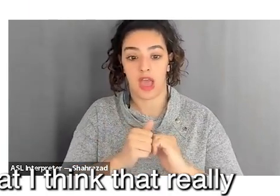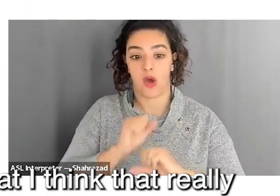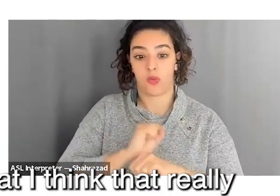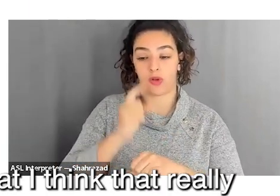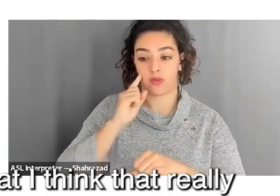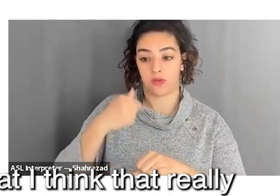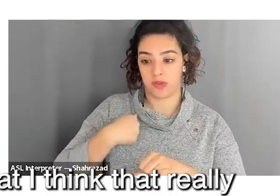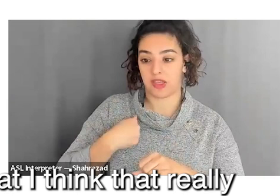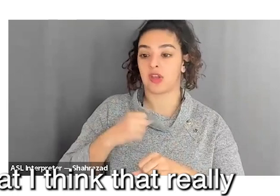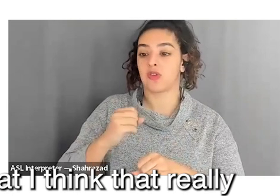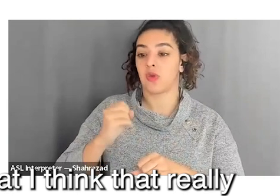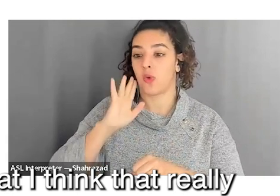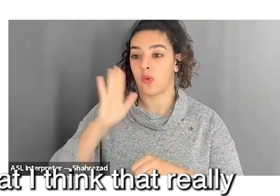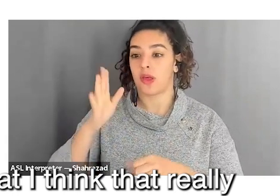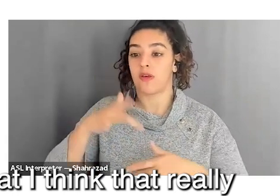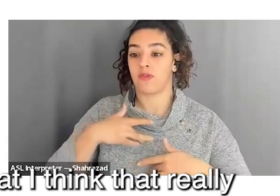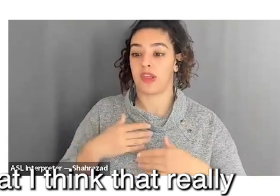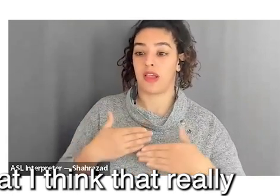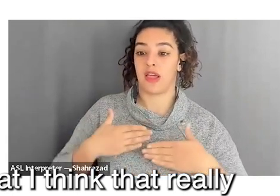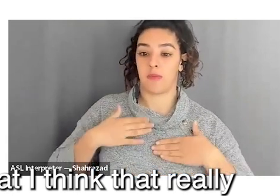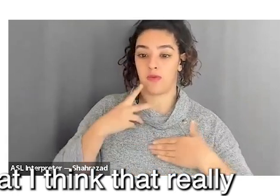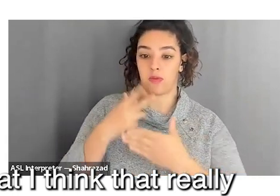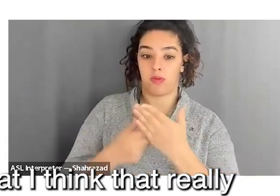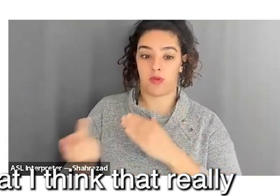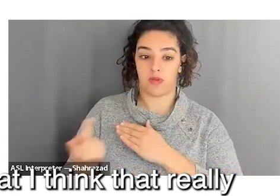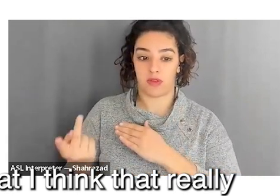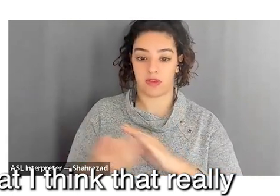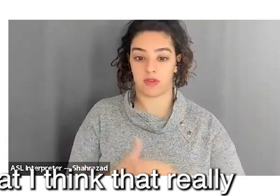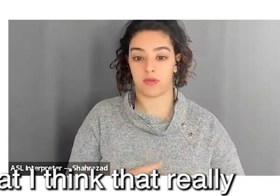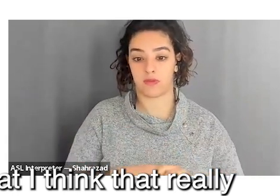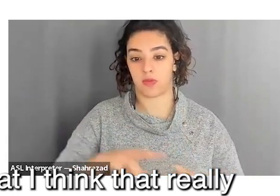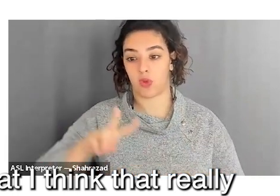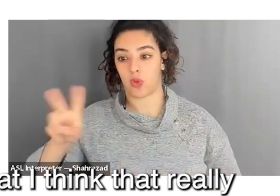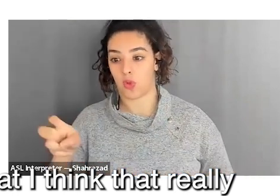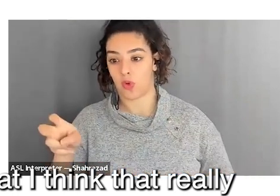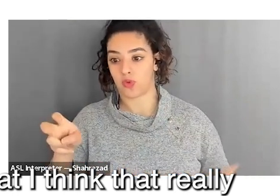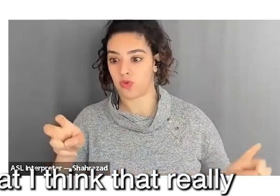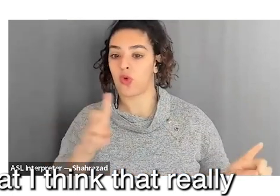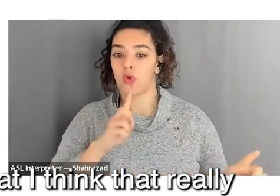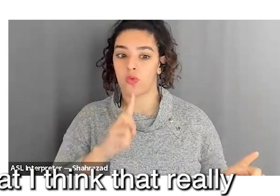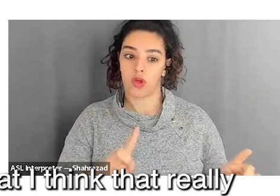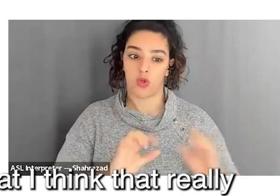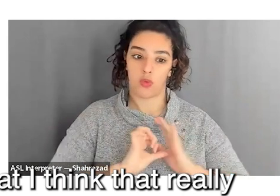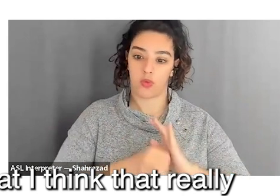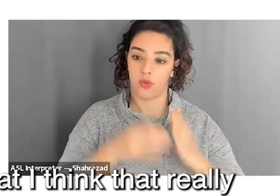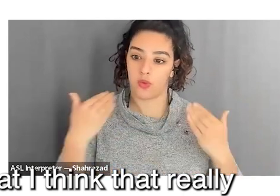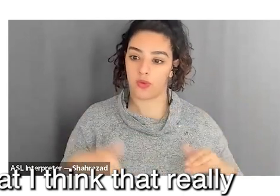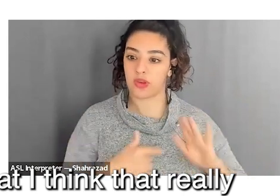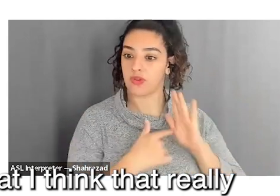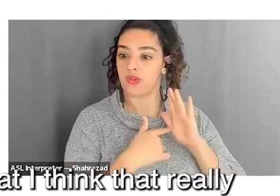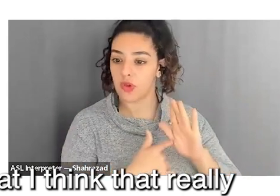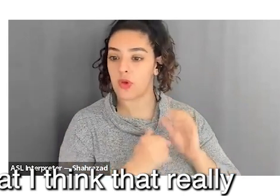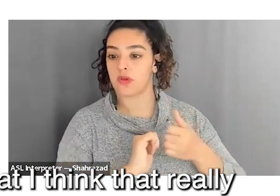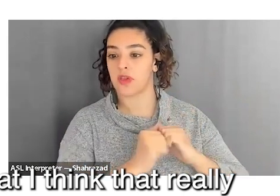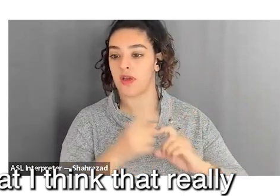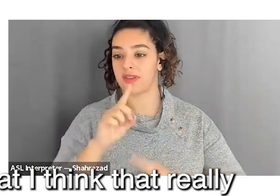me. Close quote. What a powerful quote. I think that really highlights, how disabled